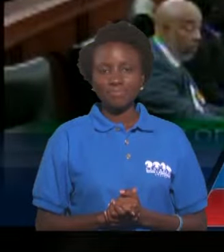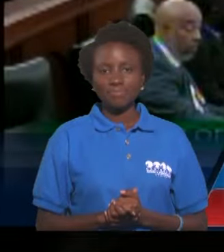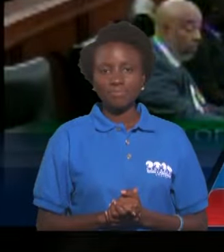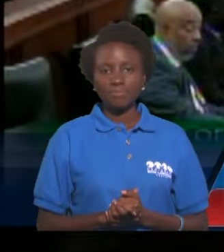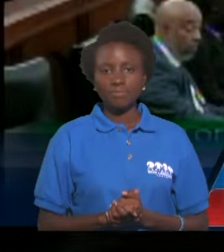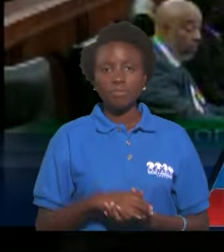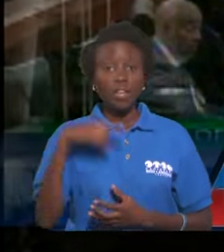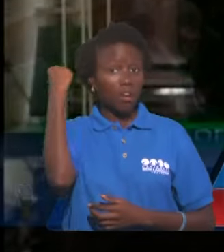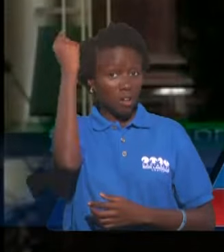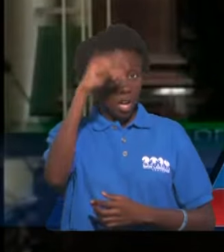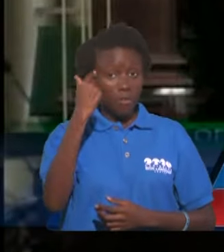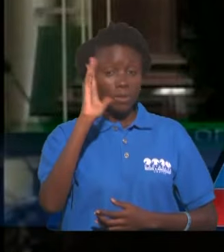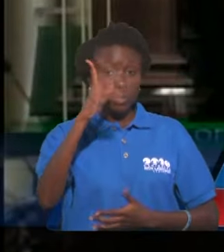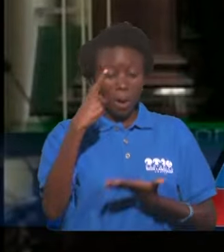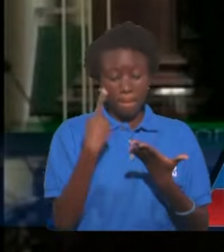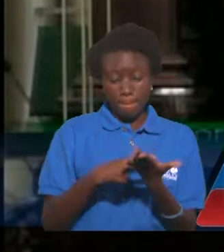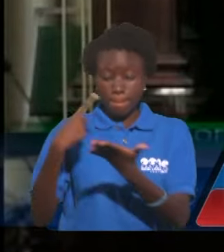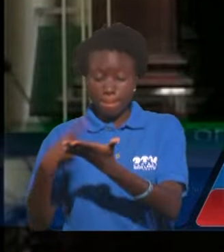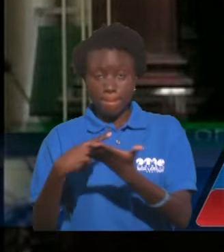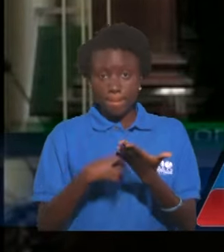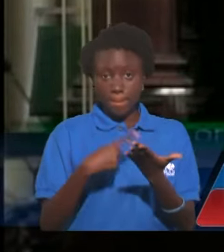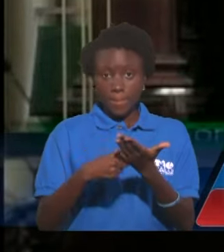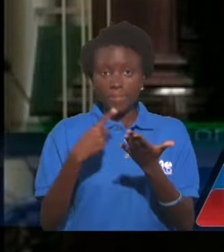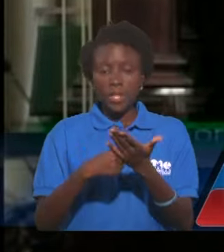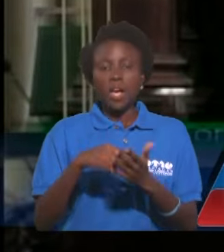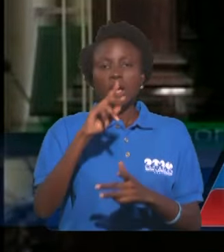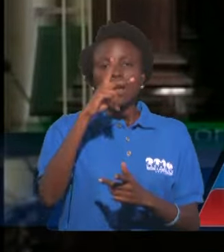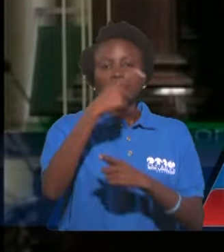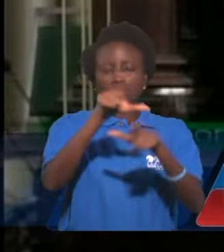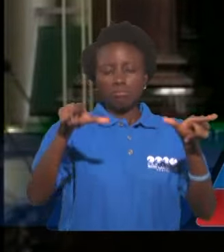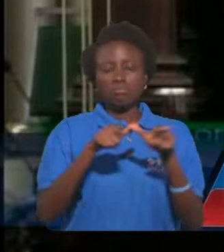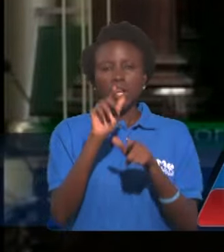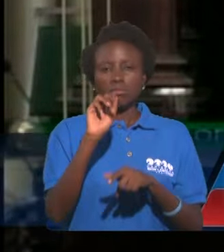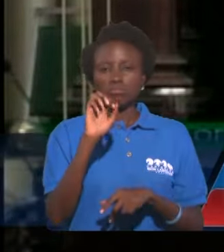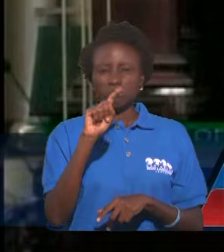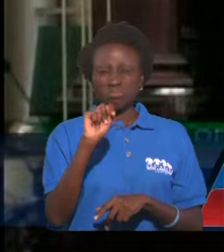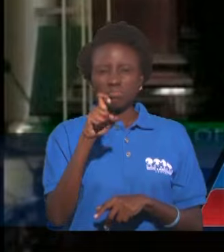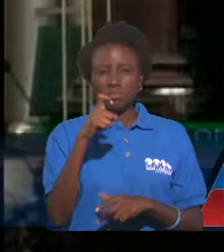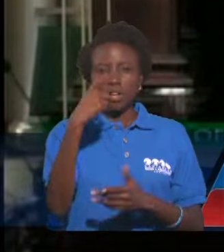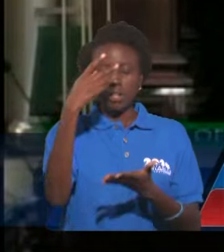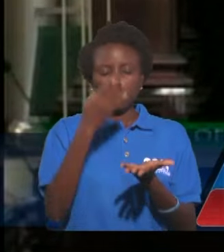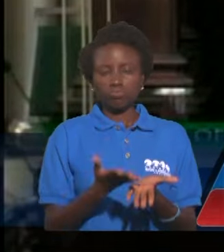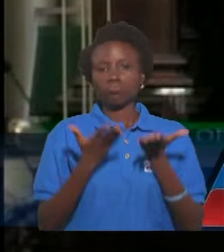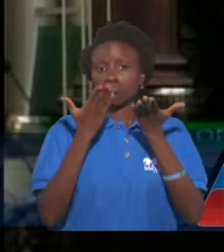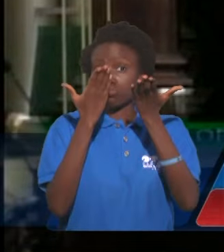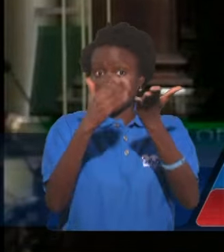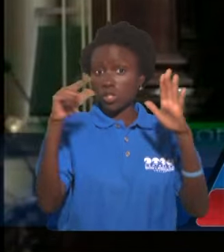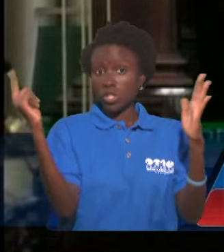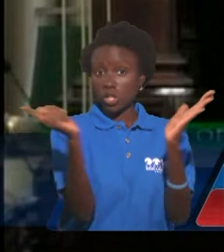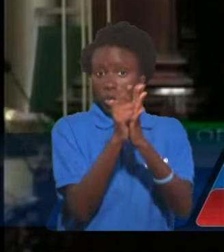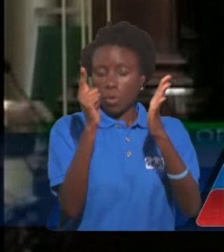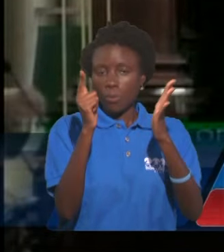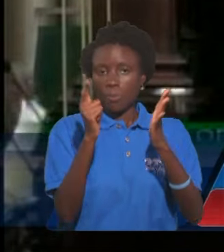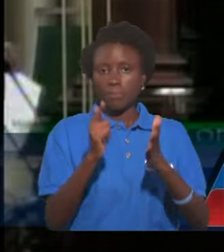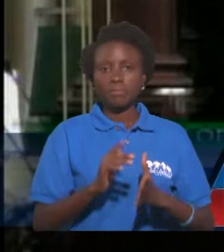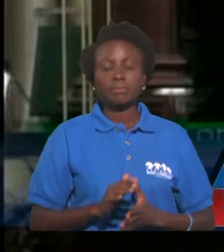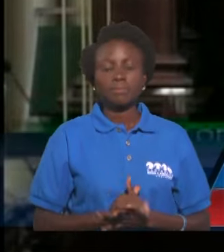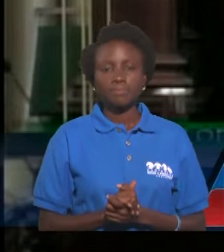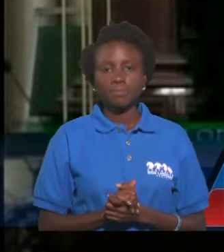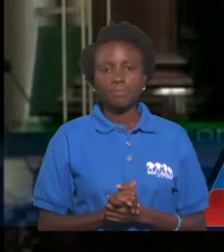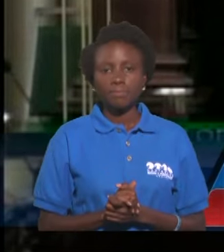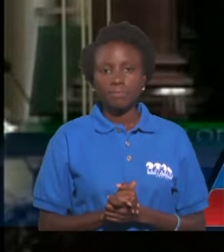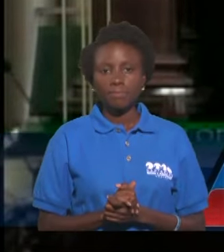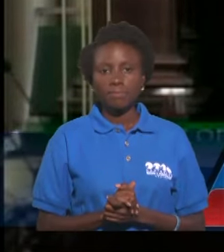Government will debate the Property Tax Amendment Bill 2024 in the Parliament next Monday, with the aim of reducing the rate of residential property